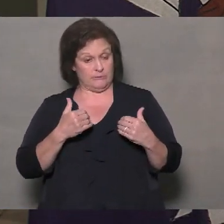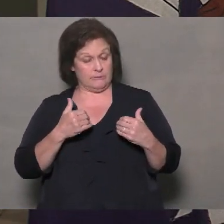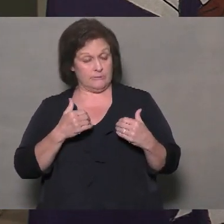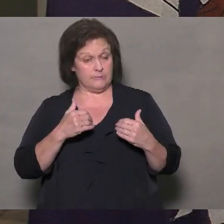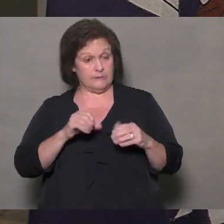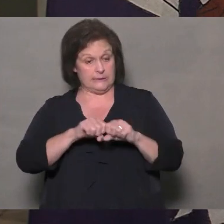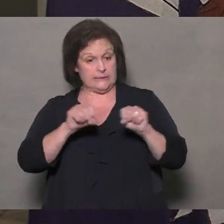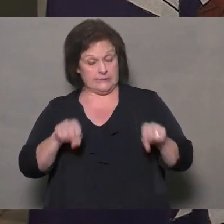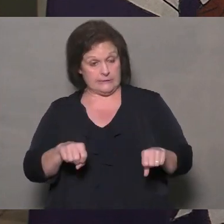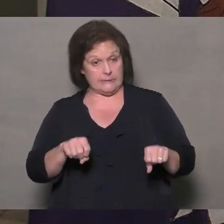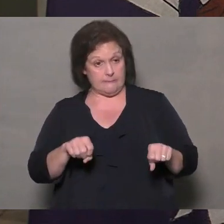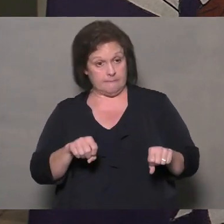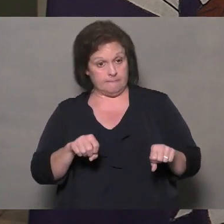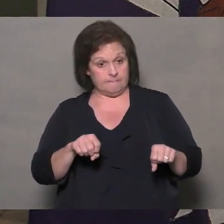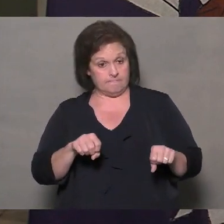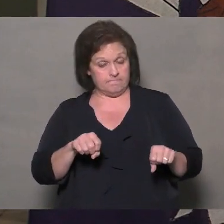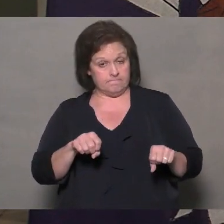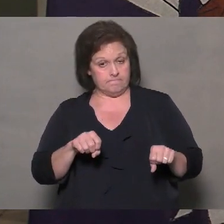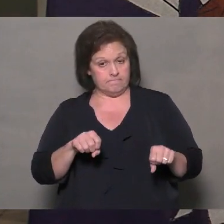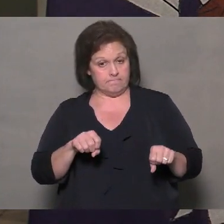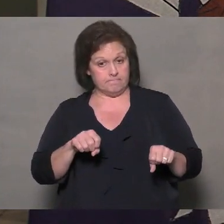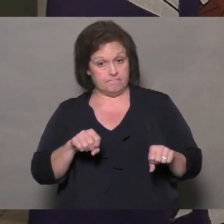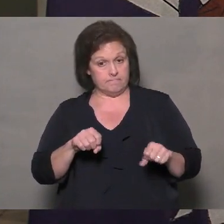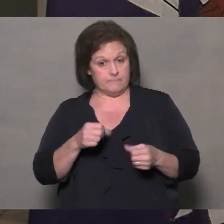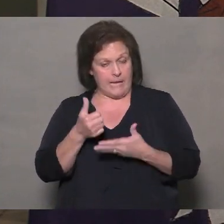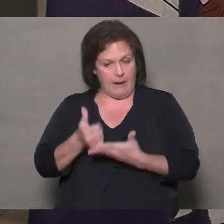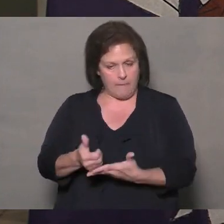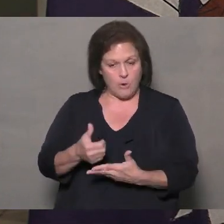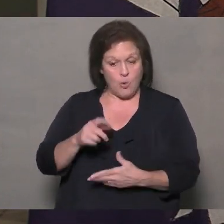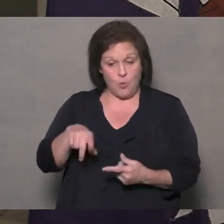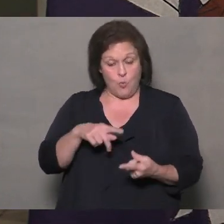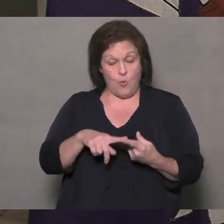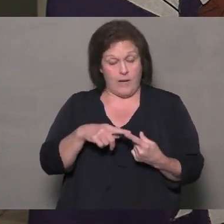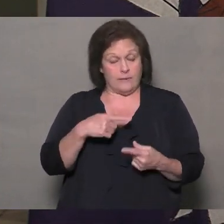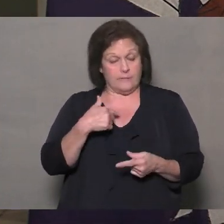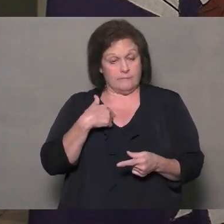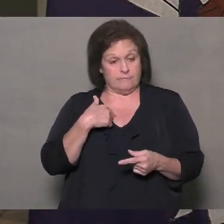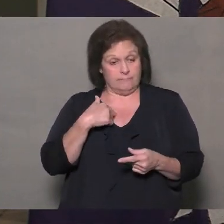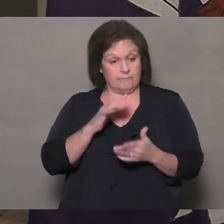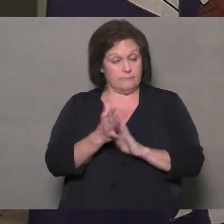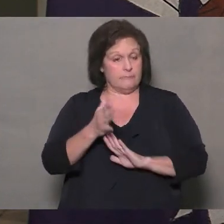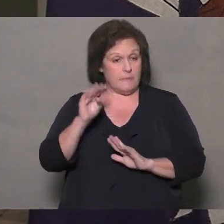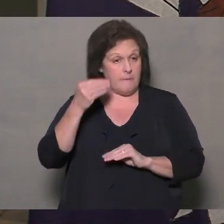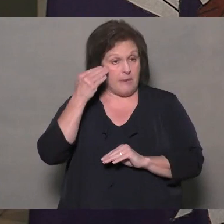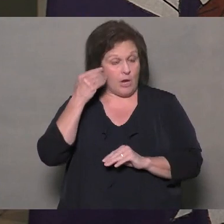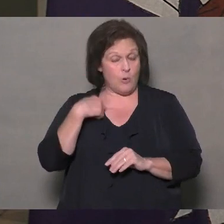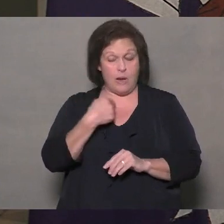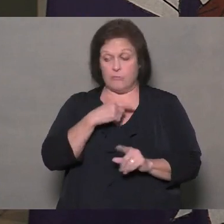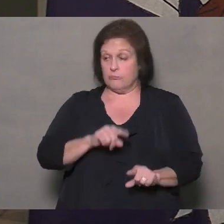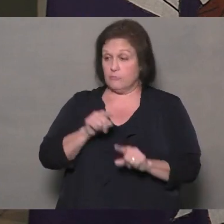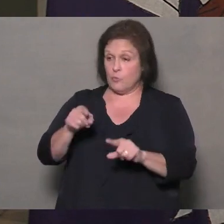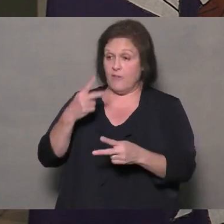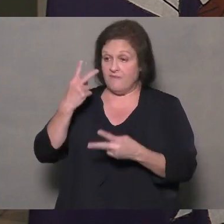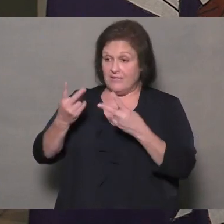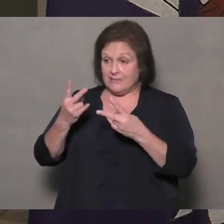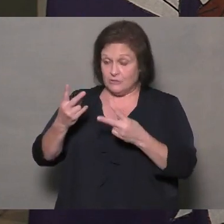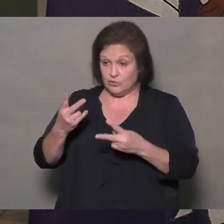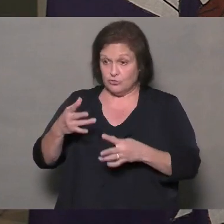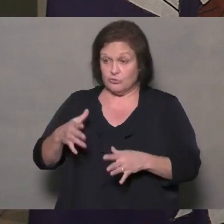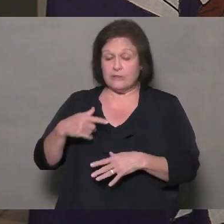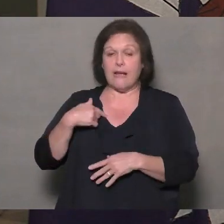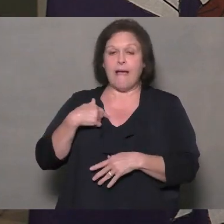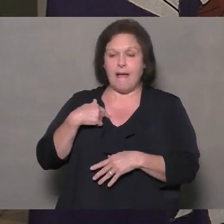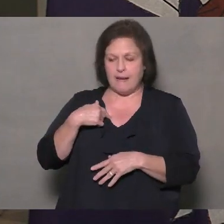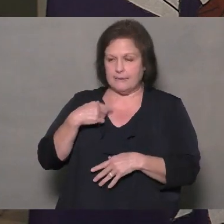Center. Let me remind you, when I took office and visited this site, I found